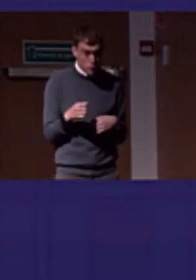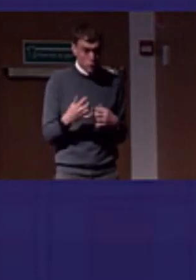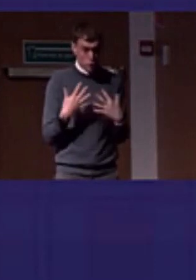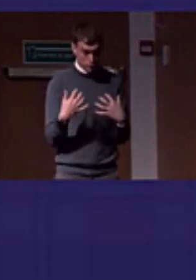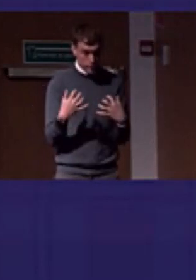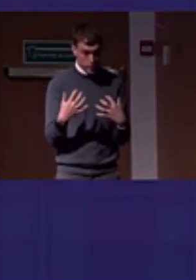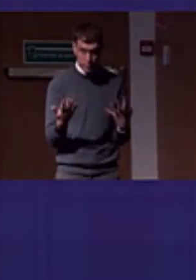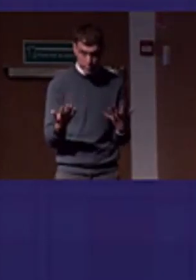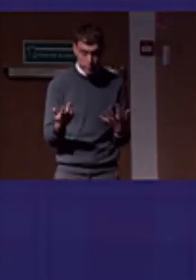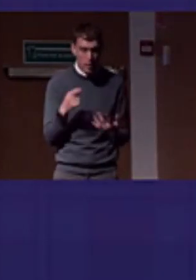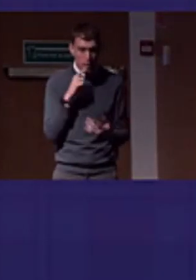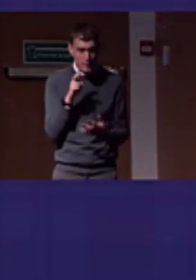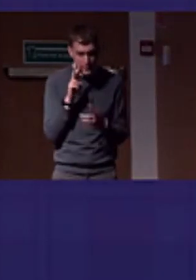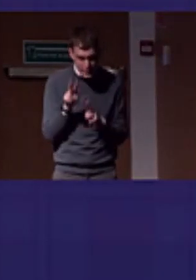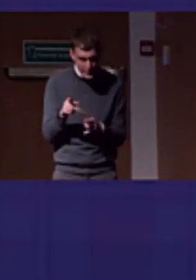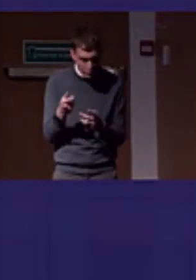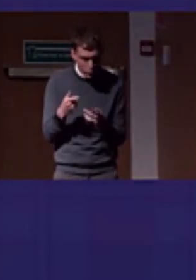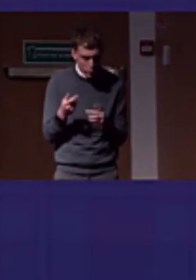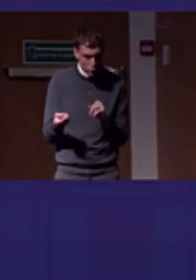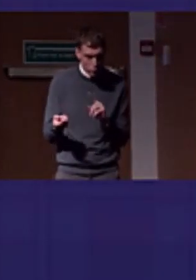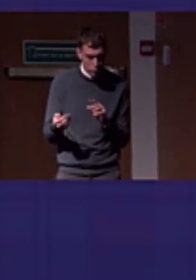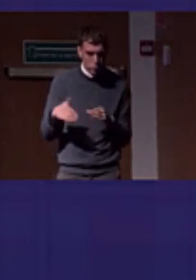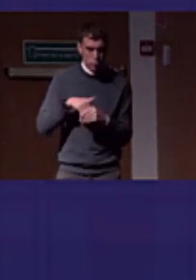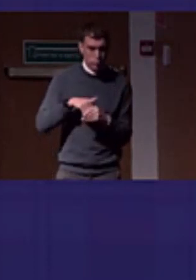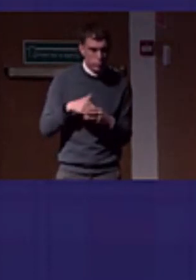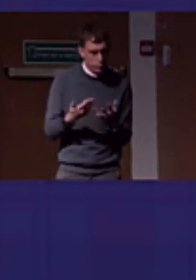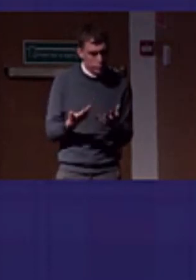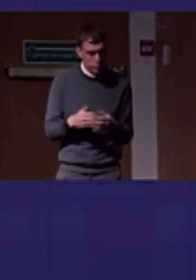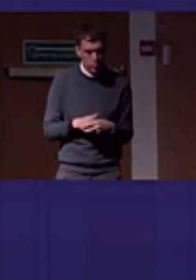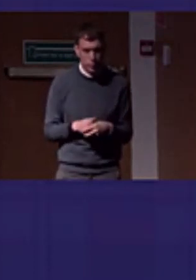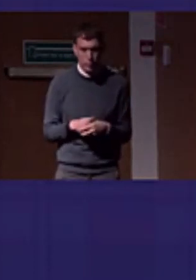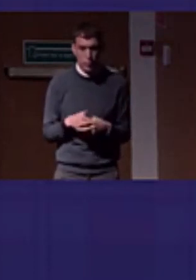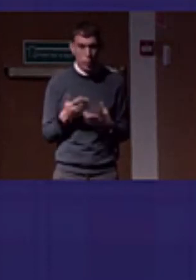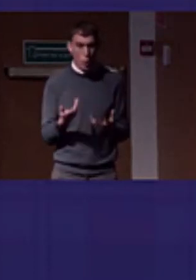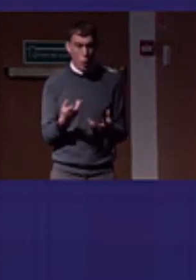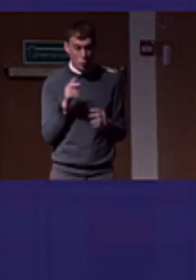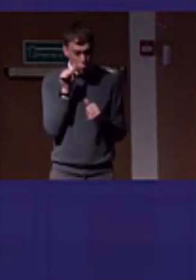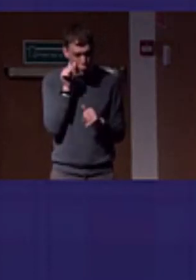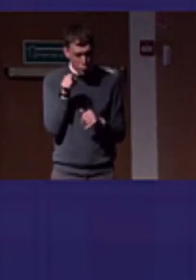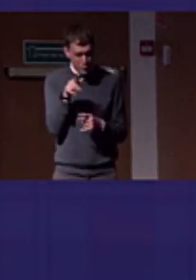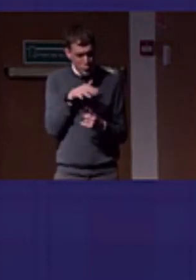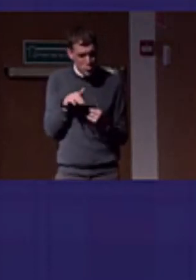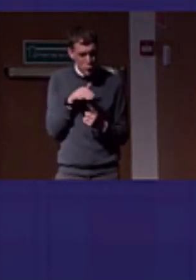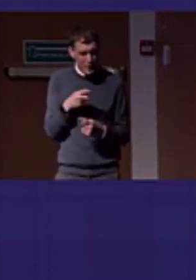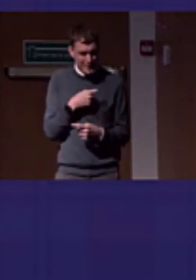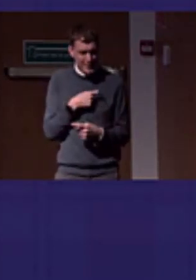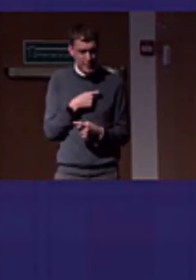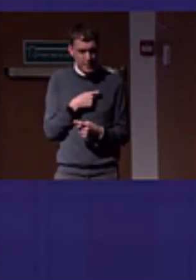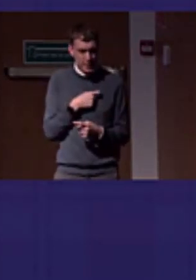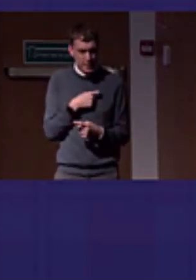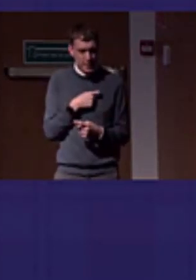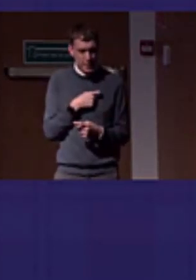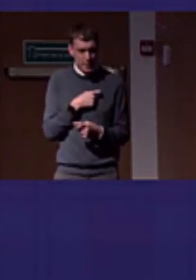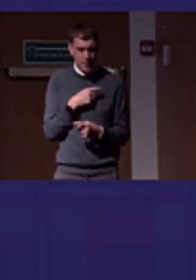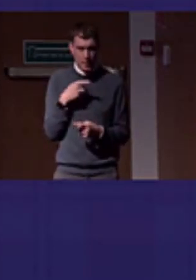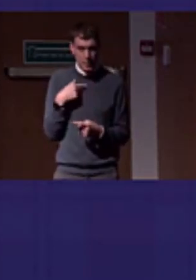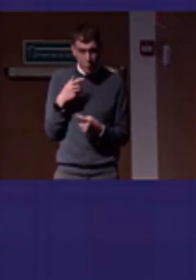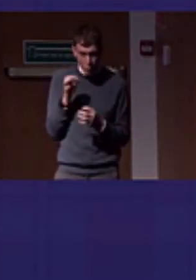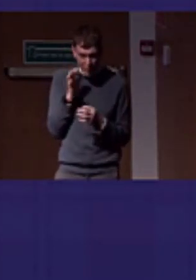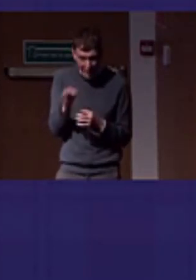budget. If they have social anxiety, I'll say, hey, ready for Scottish Summit? Anything you need me to do for